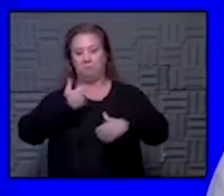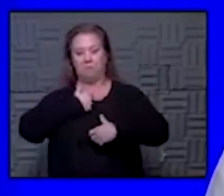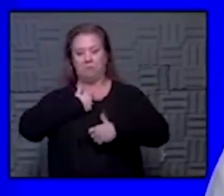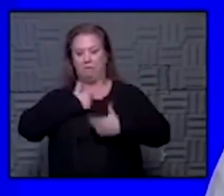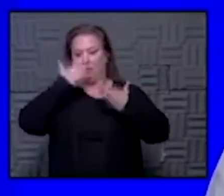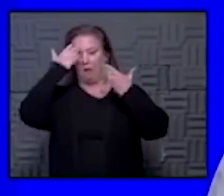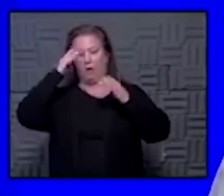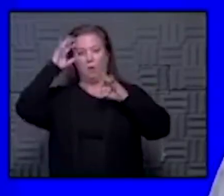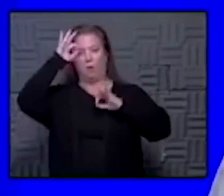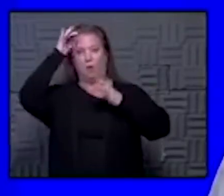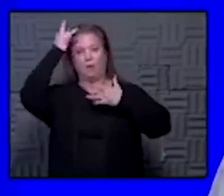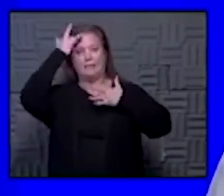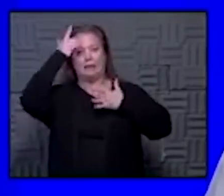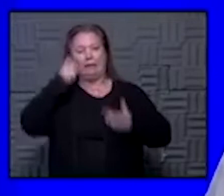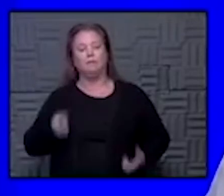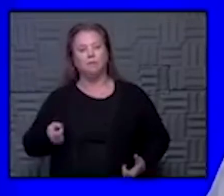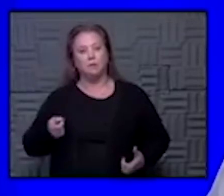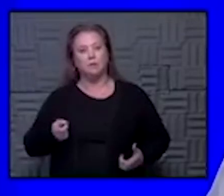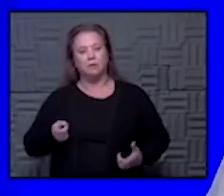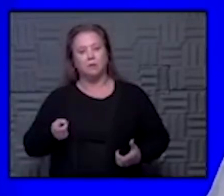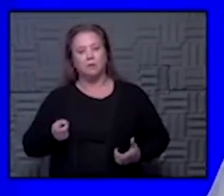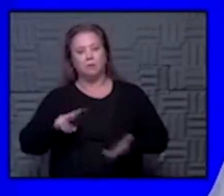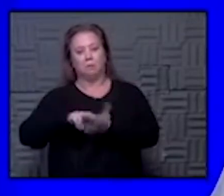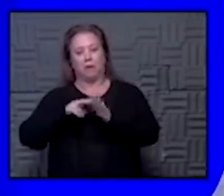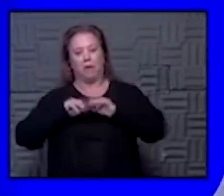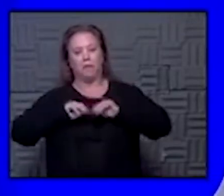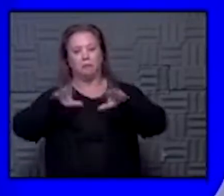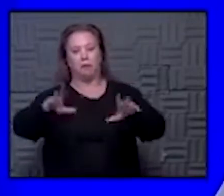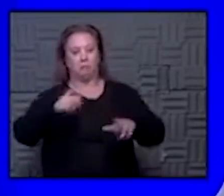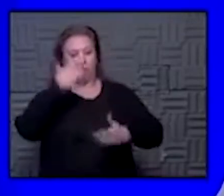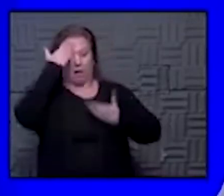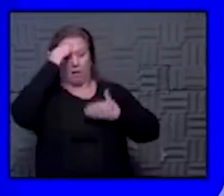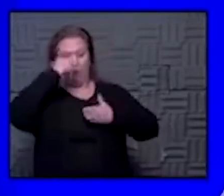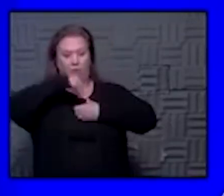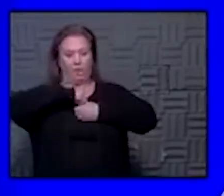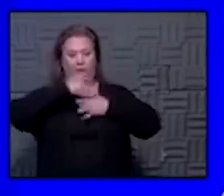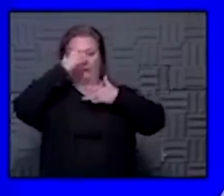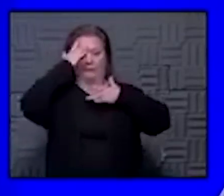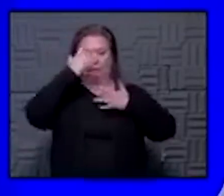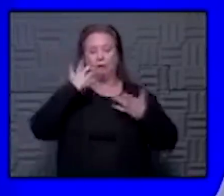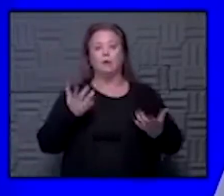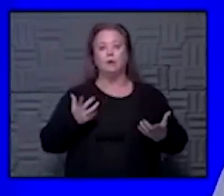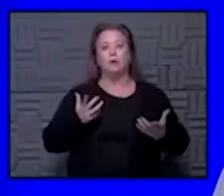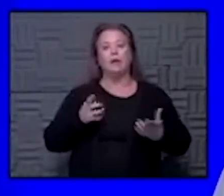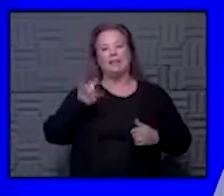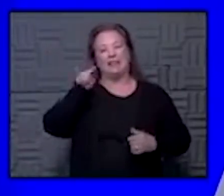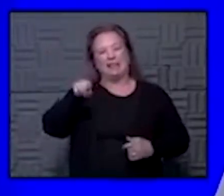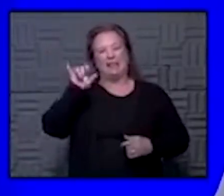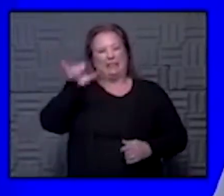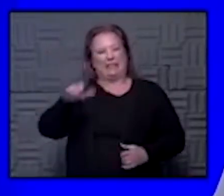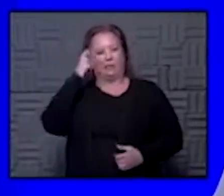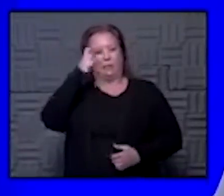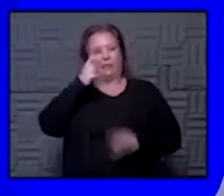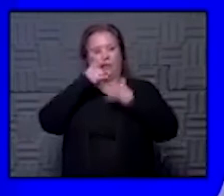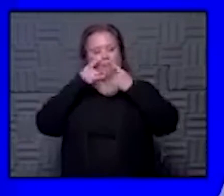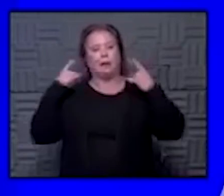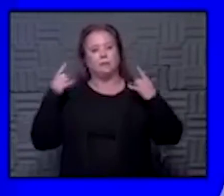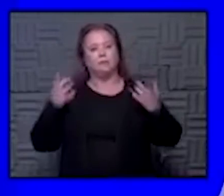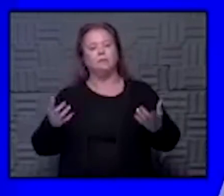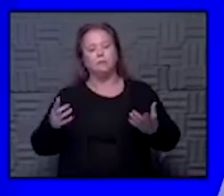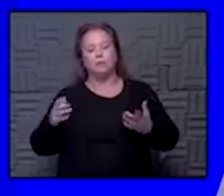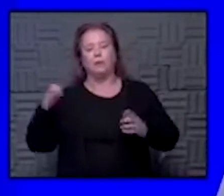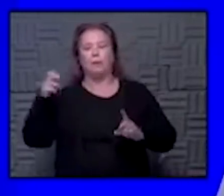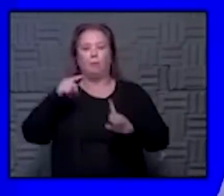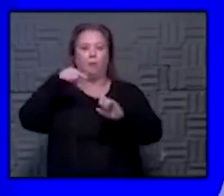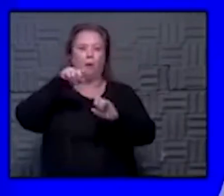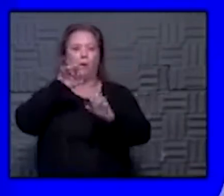it. So therefore, I don't know if I'm sick, so I need to wear a mask. And that's what the big crux of that is. I know a lot of people go back to